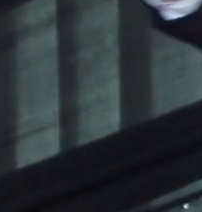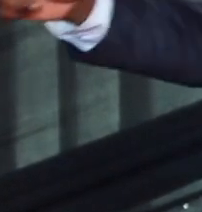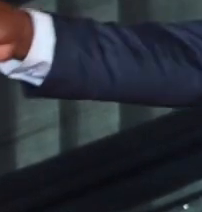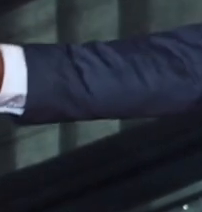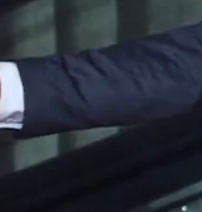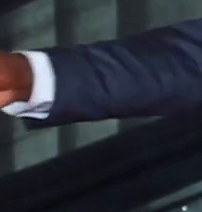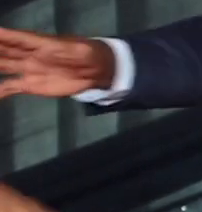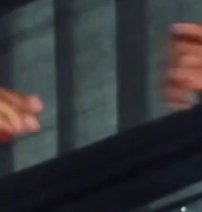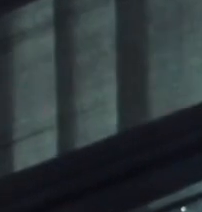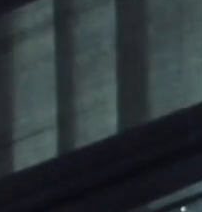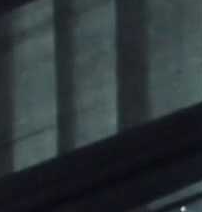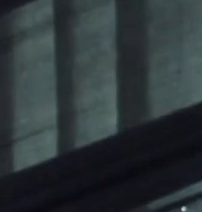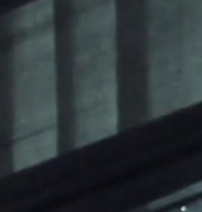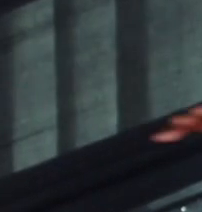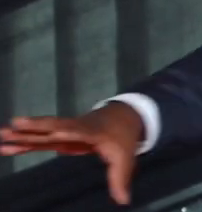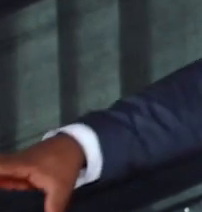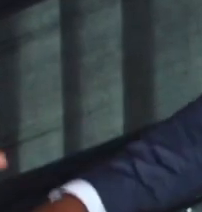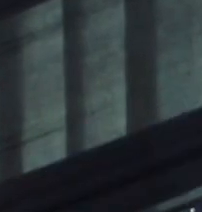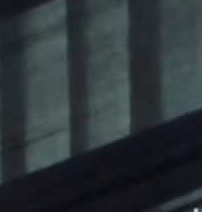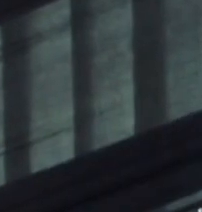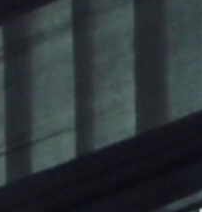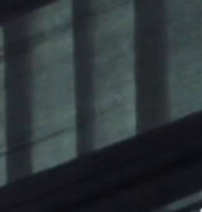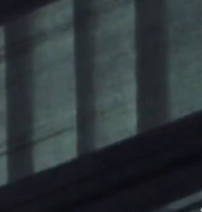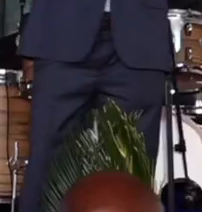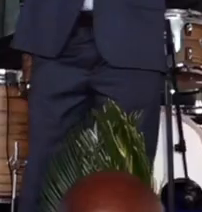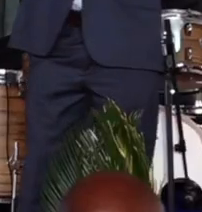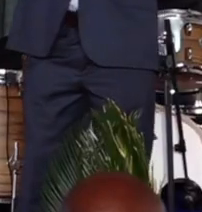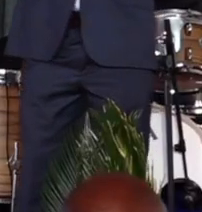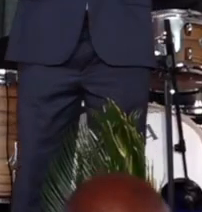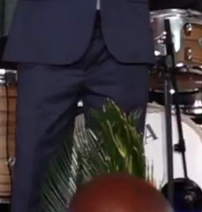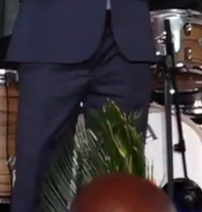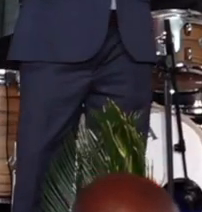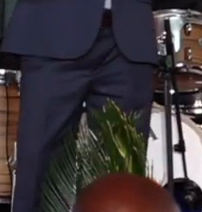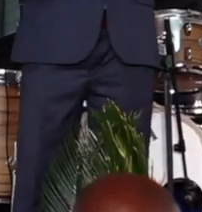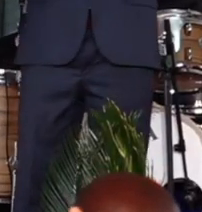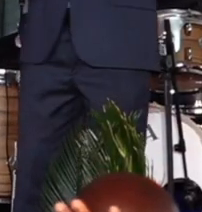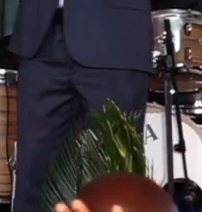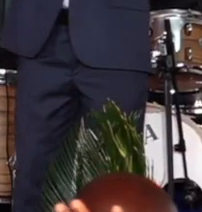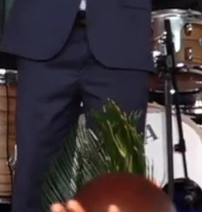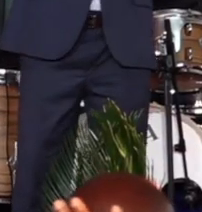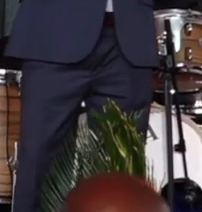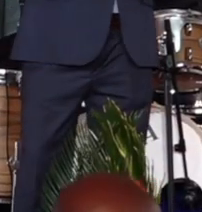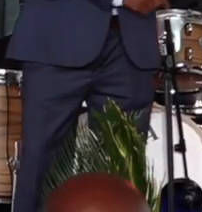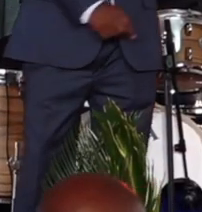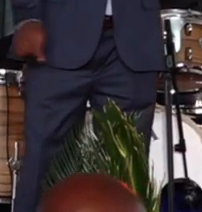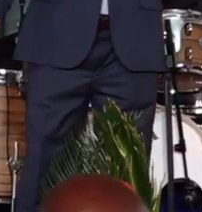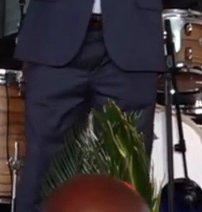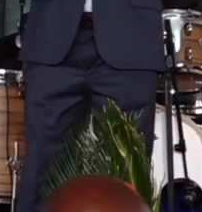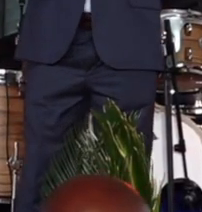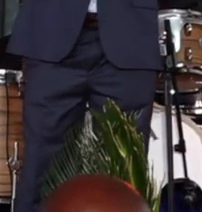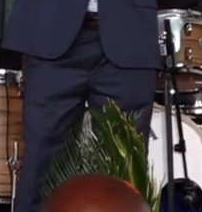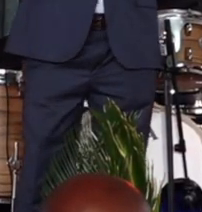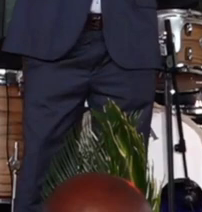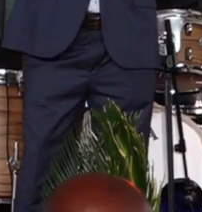Come and star in your family. Come and star in your finances. May the finger of God interfere